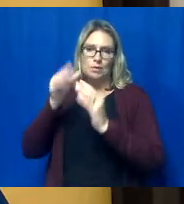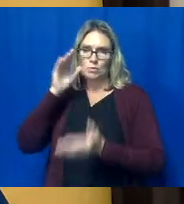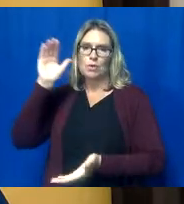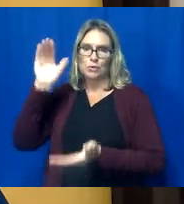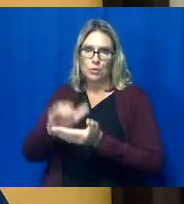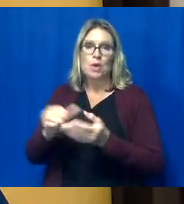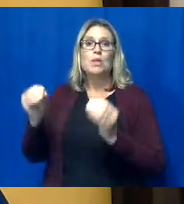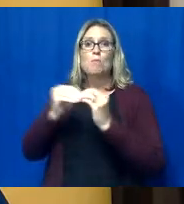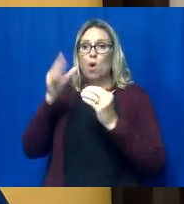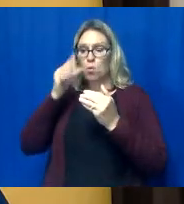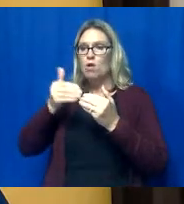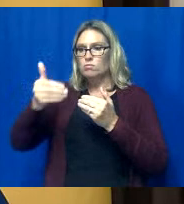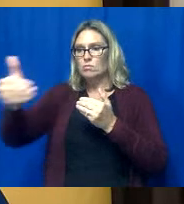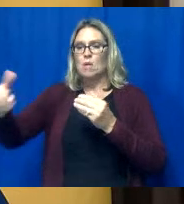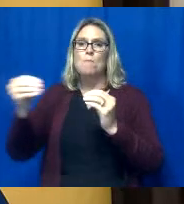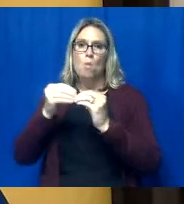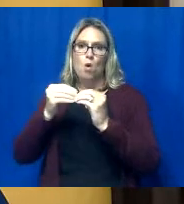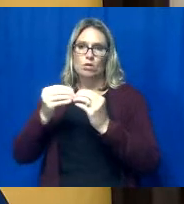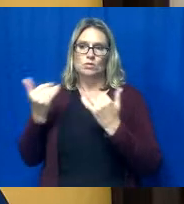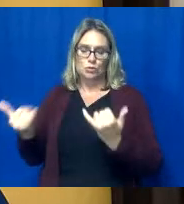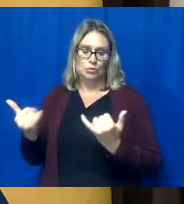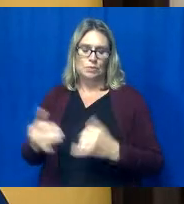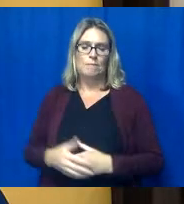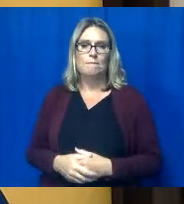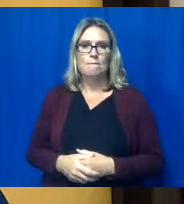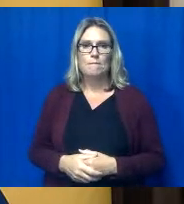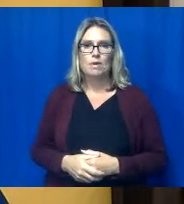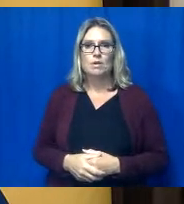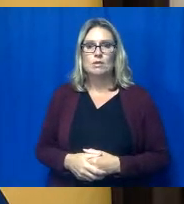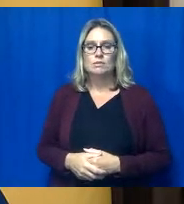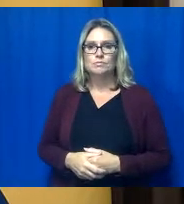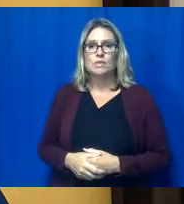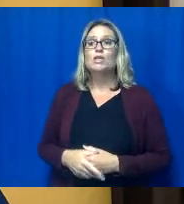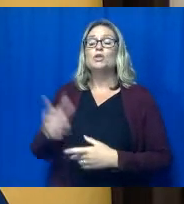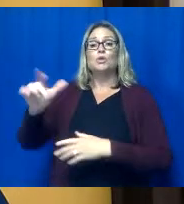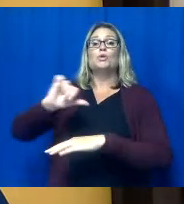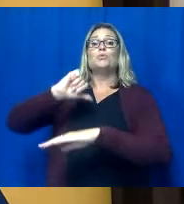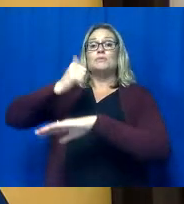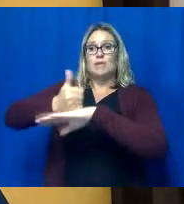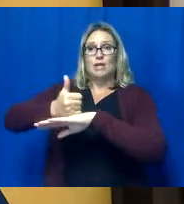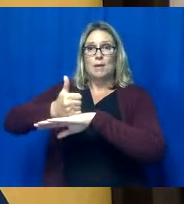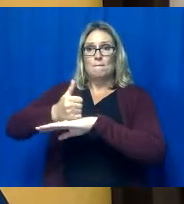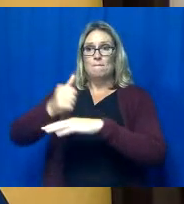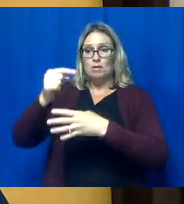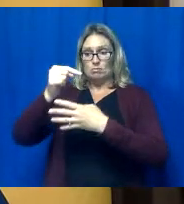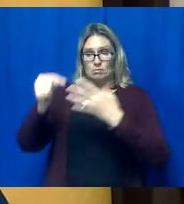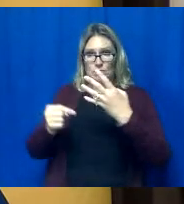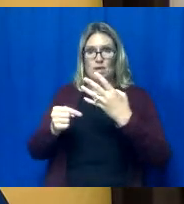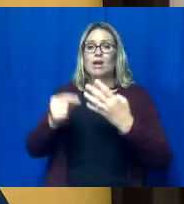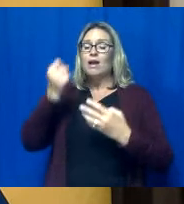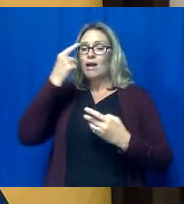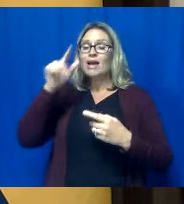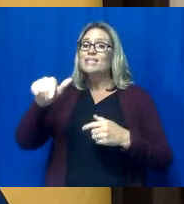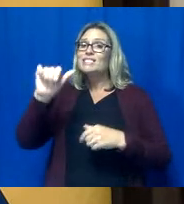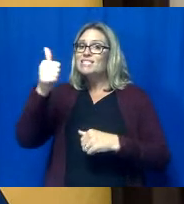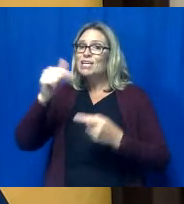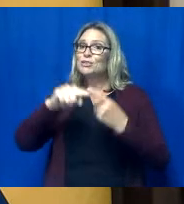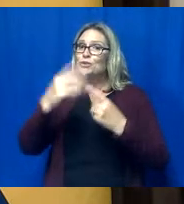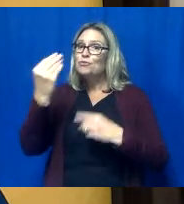that when you bring these things in, it takes about 10 to 14 days before you'll